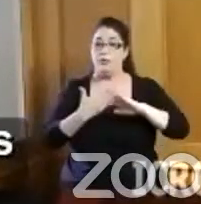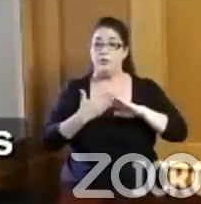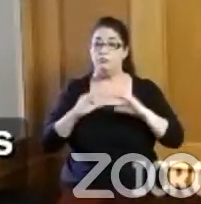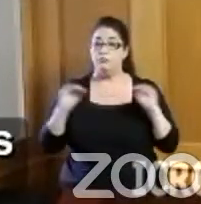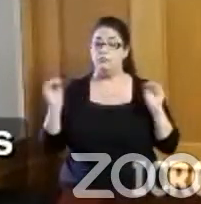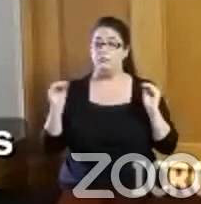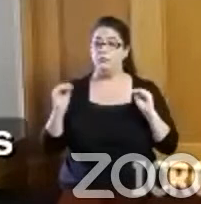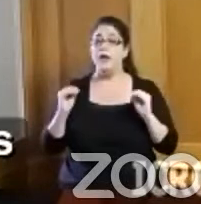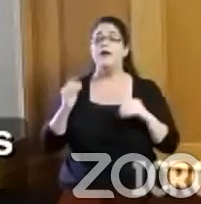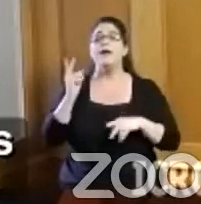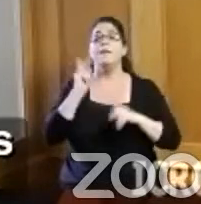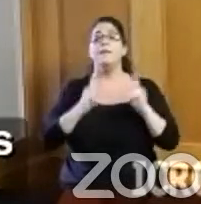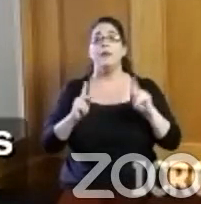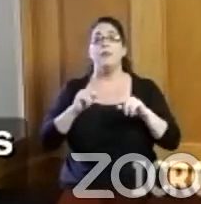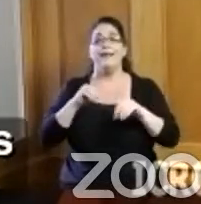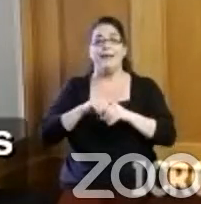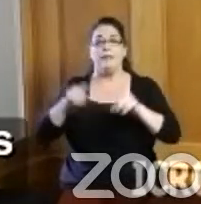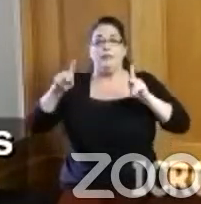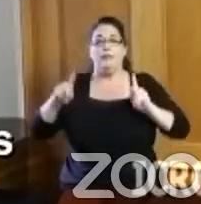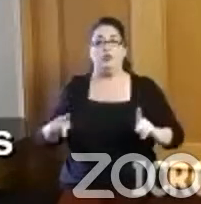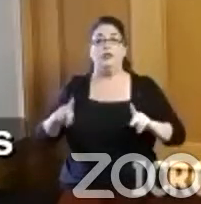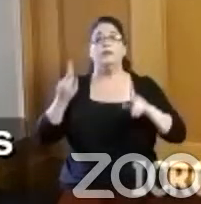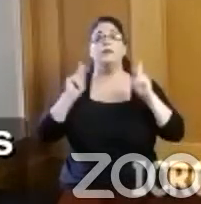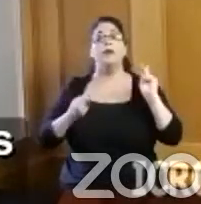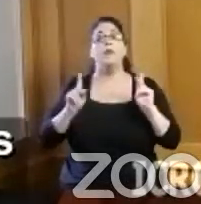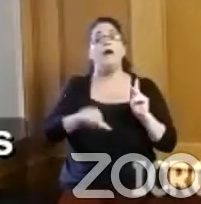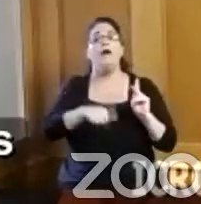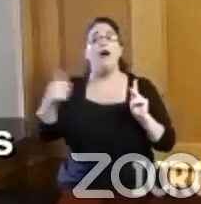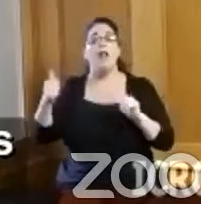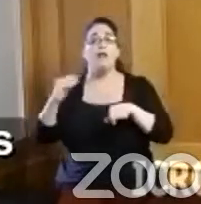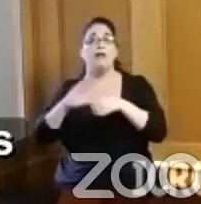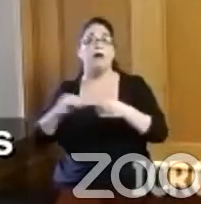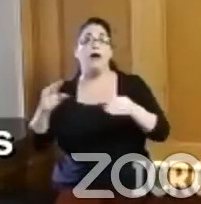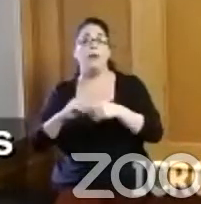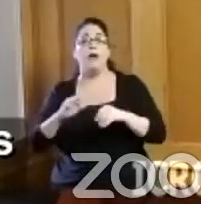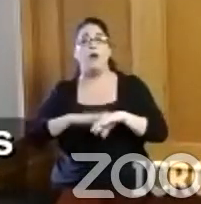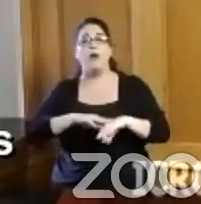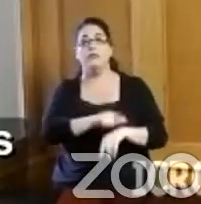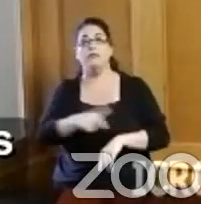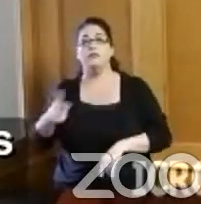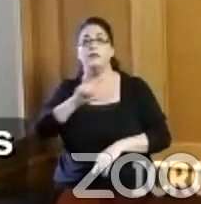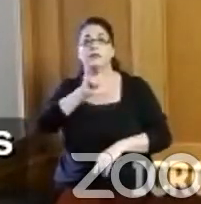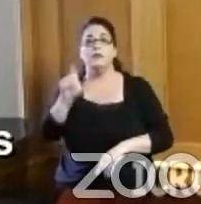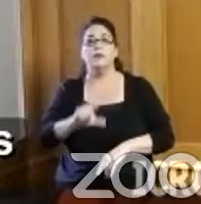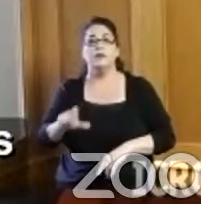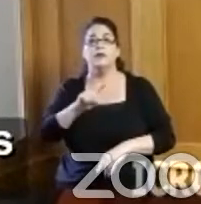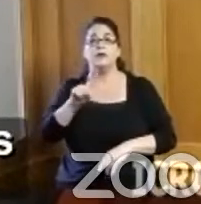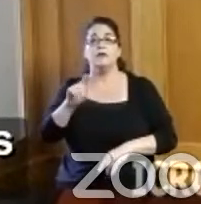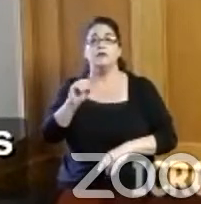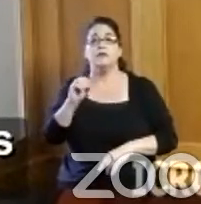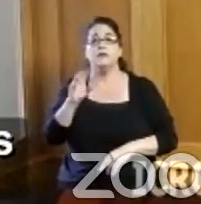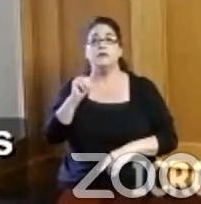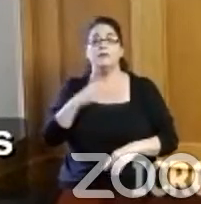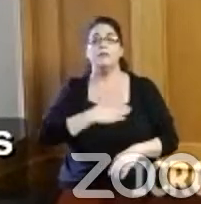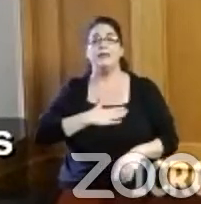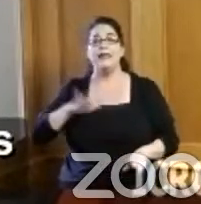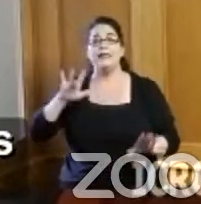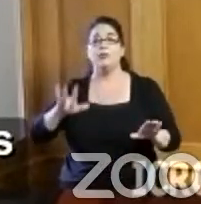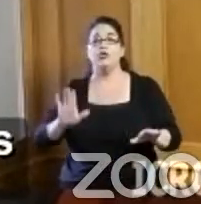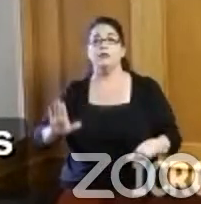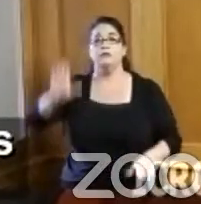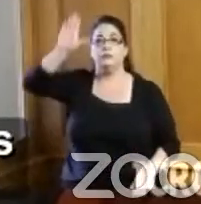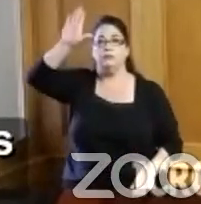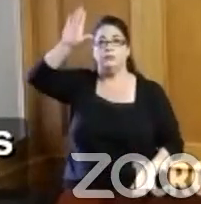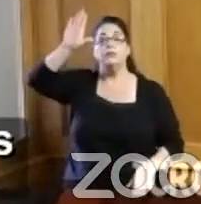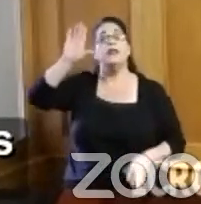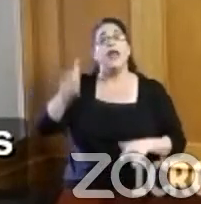people on Zoom that want to make some comments. And if you're on Zoom, you just raise your hand, we will acknowledge you, and you can